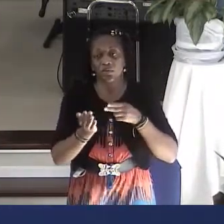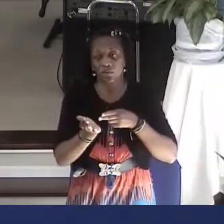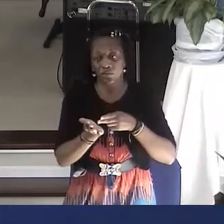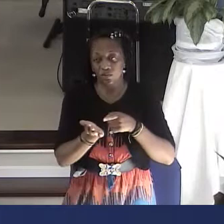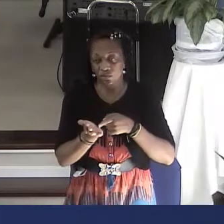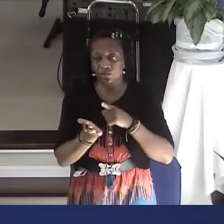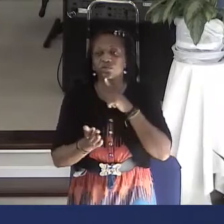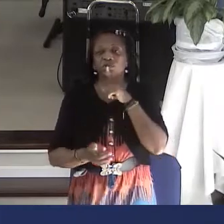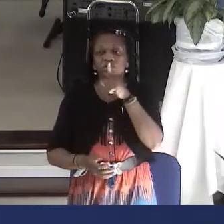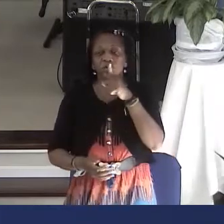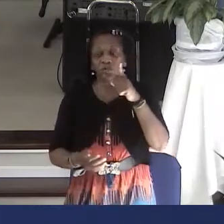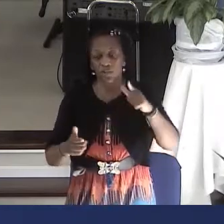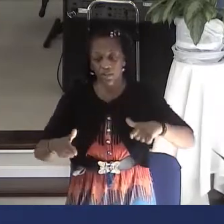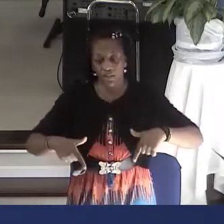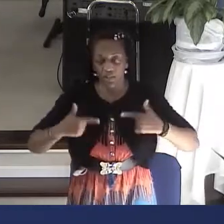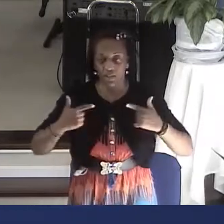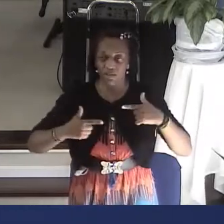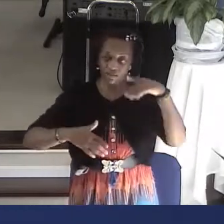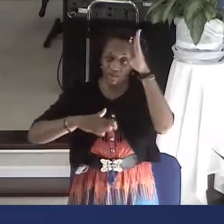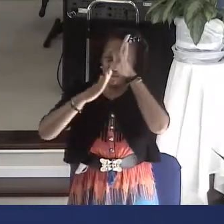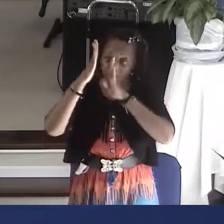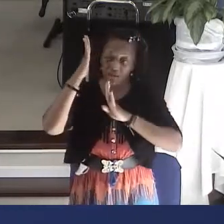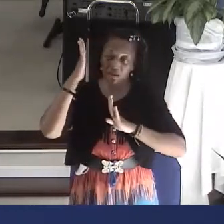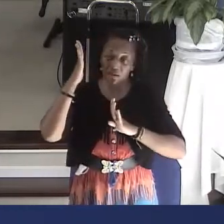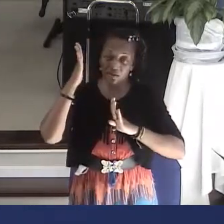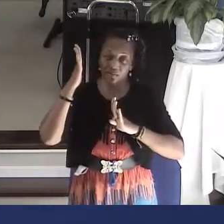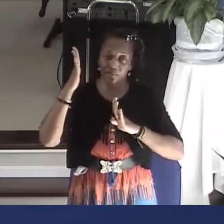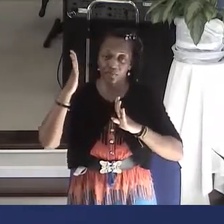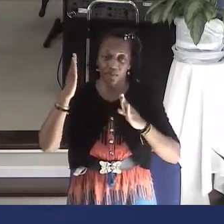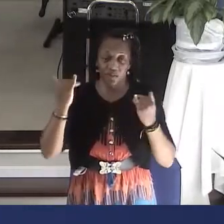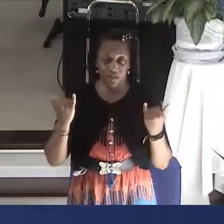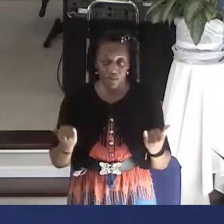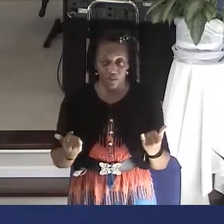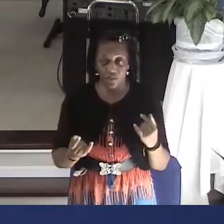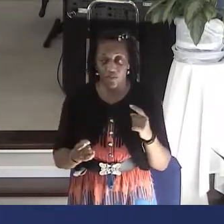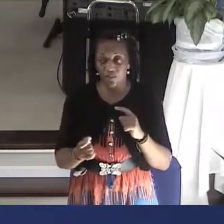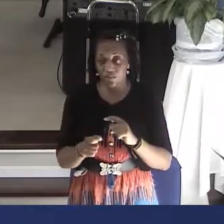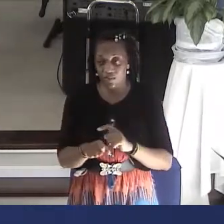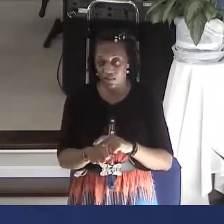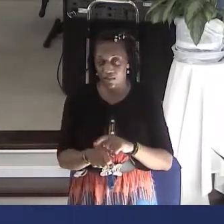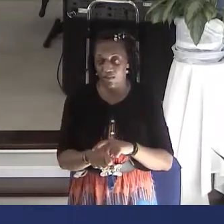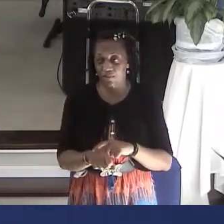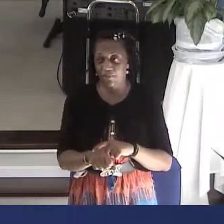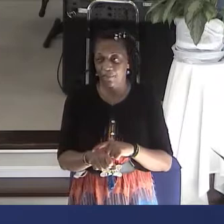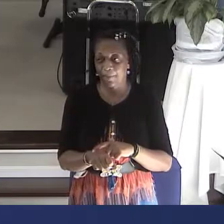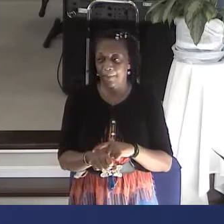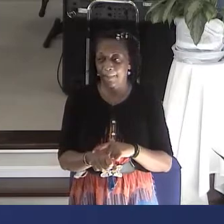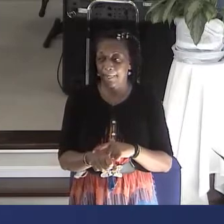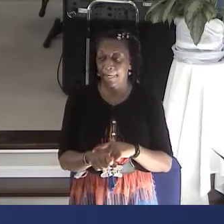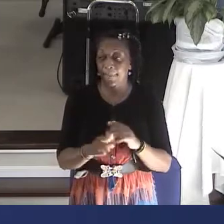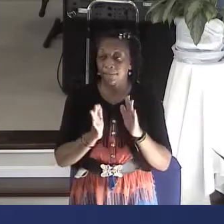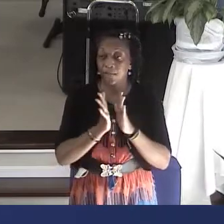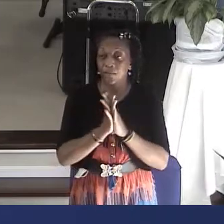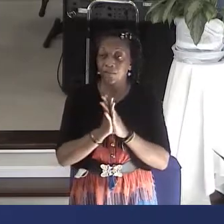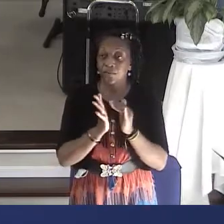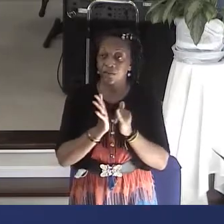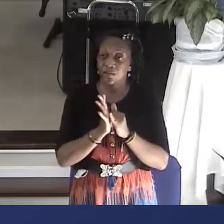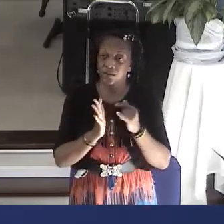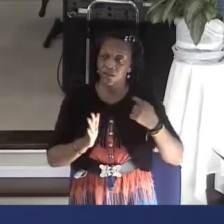this. And God, we ask that we will reach out to those that are in need in some way or